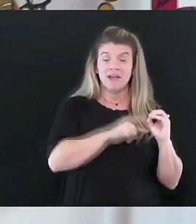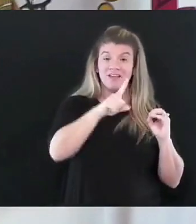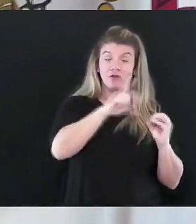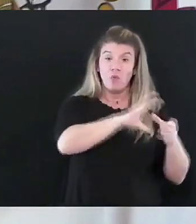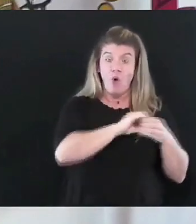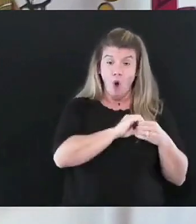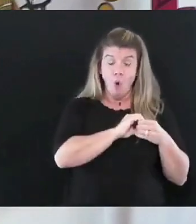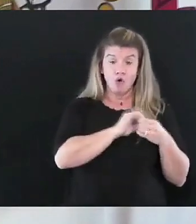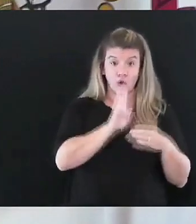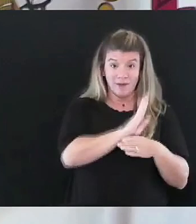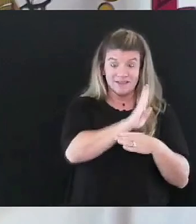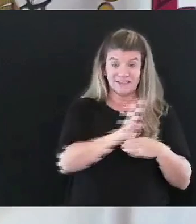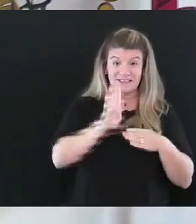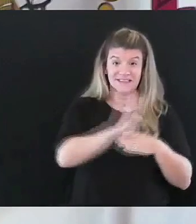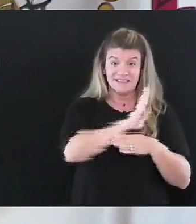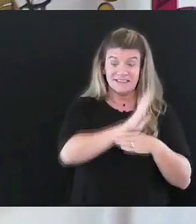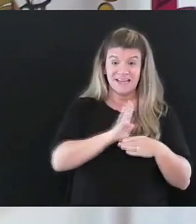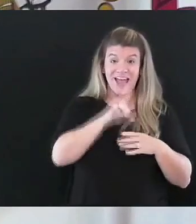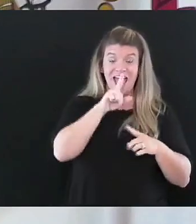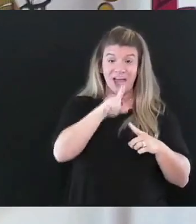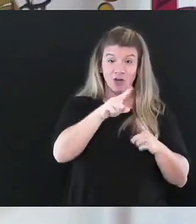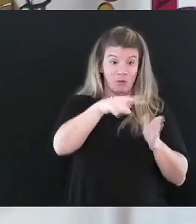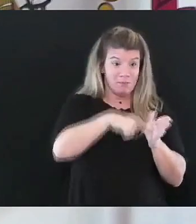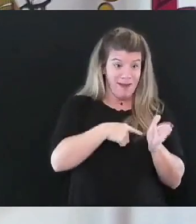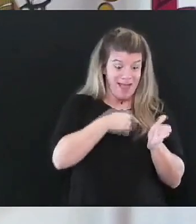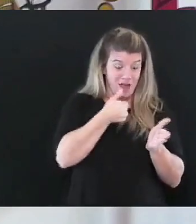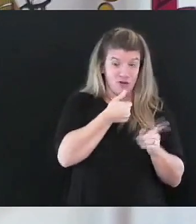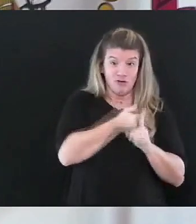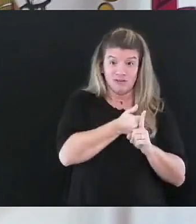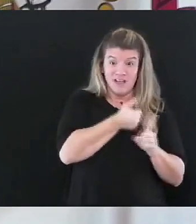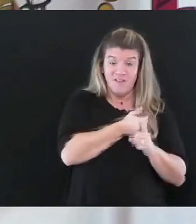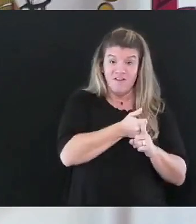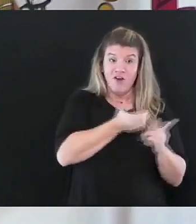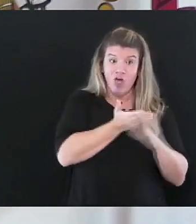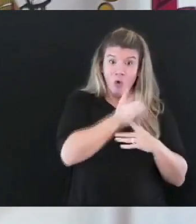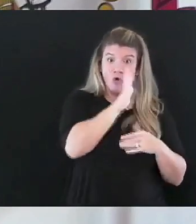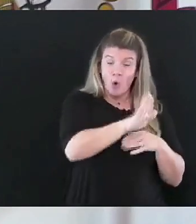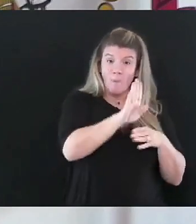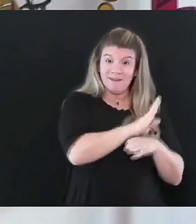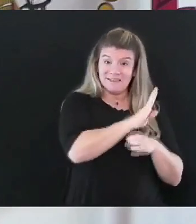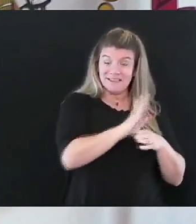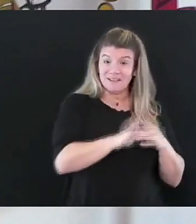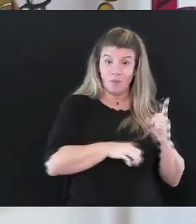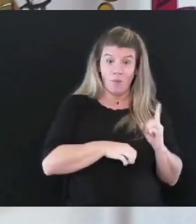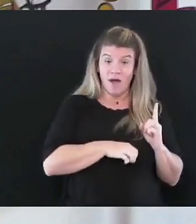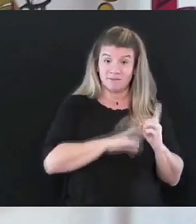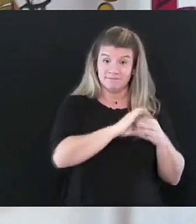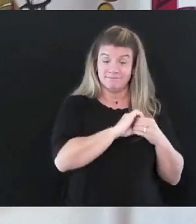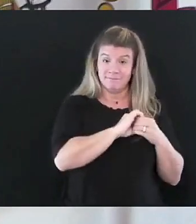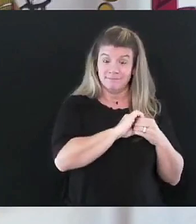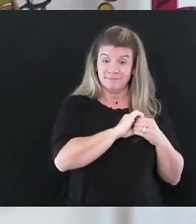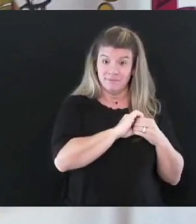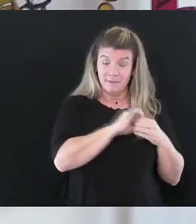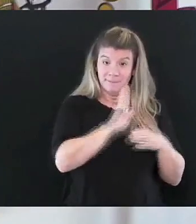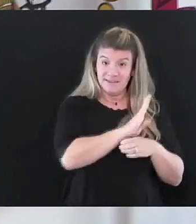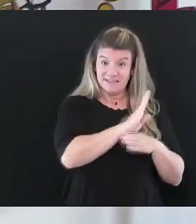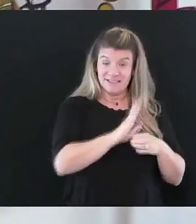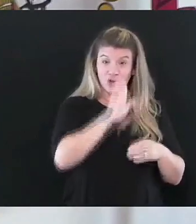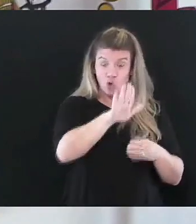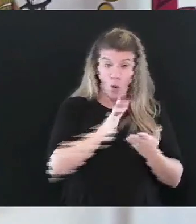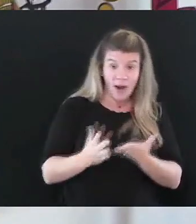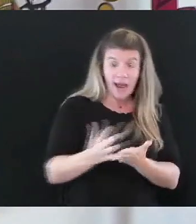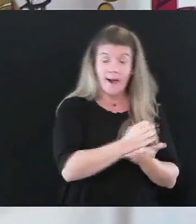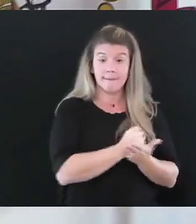proprietor and you're gaining your employment dollars through the profits of or you're gaining your income,